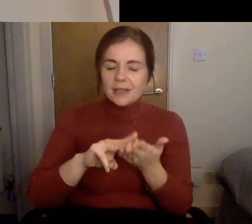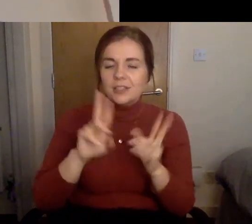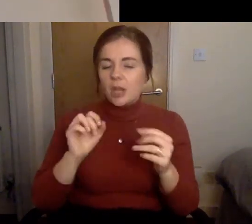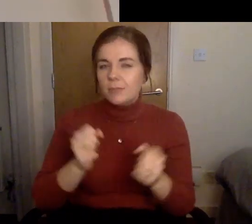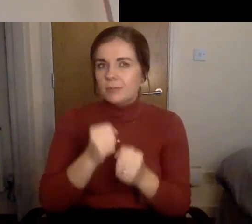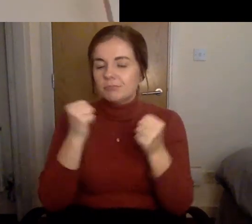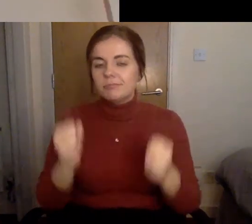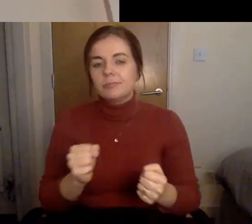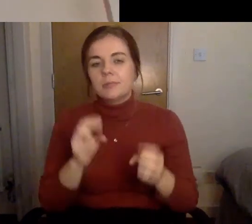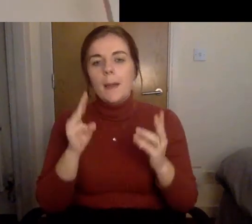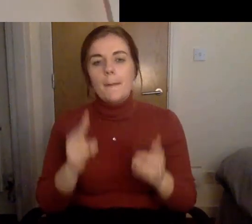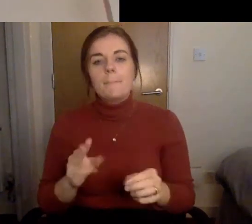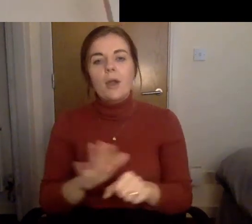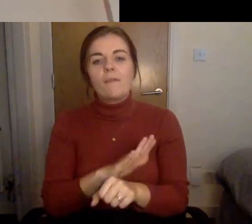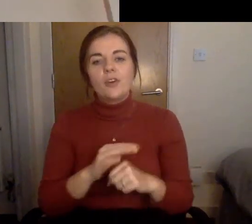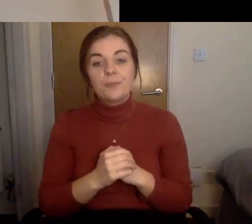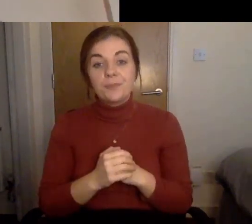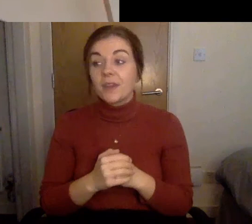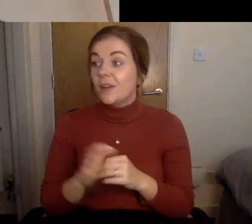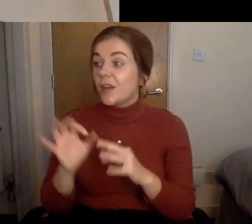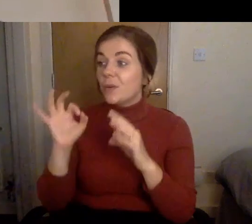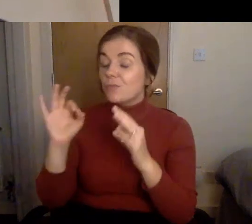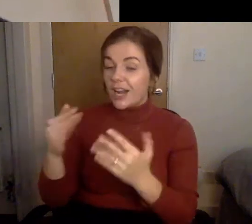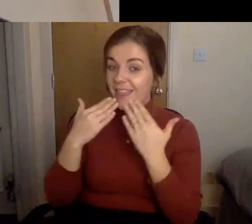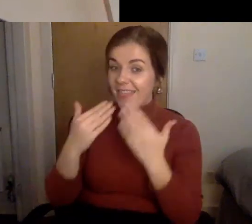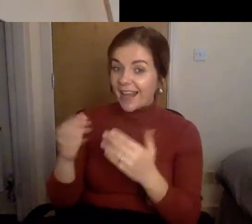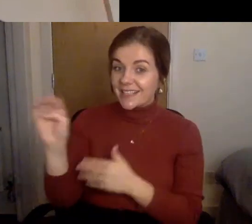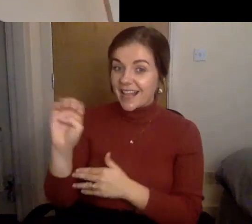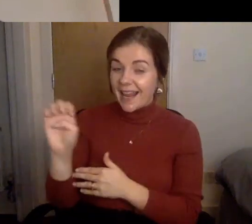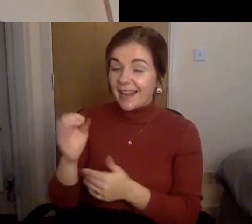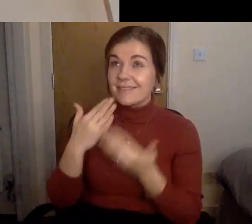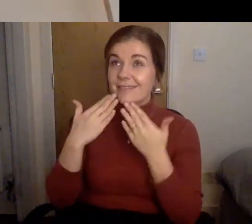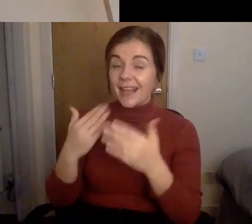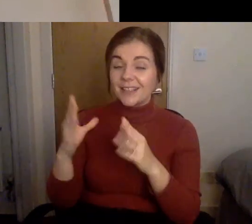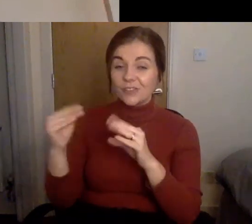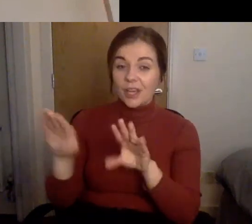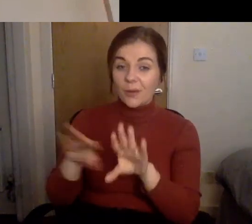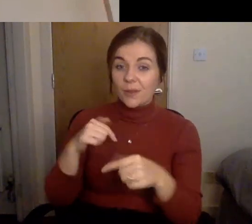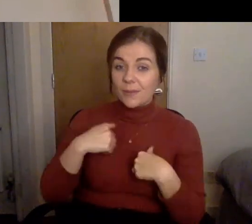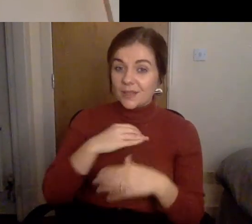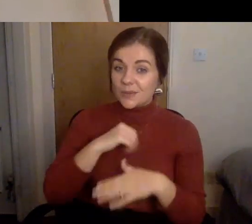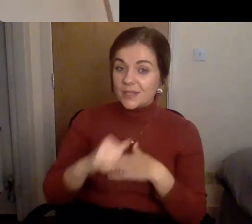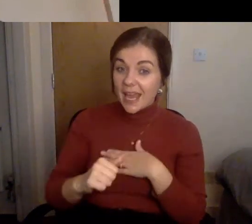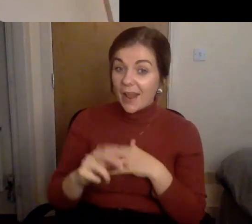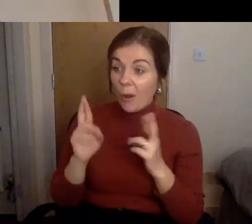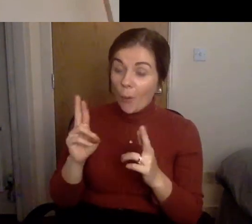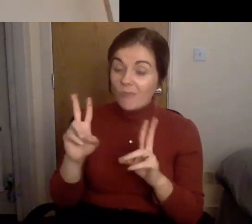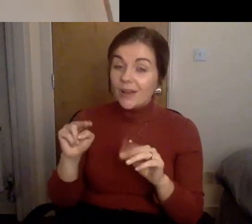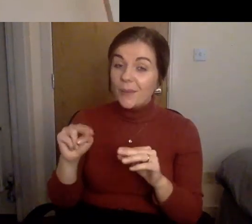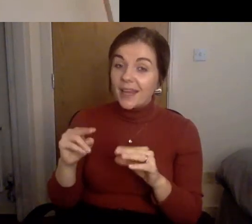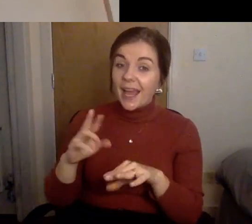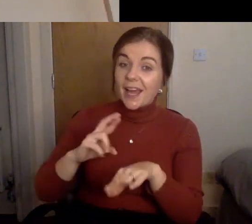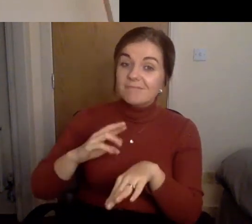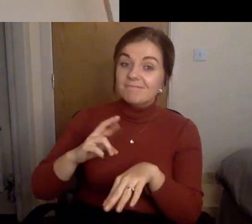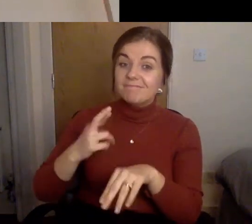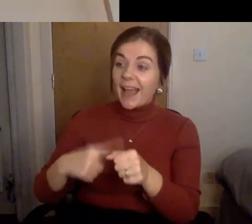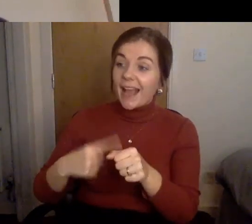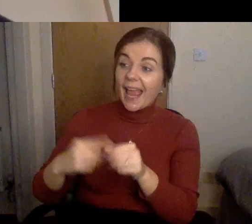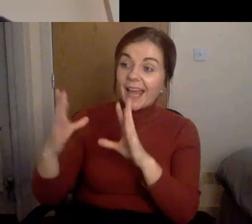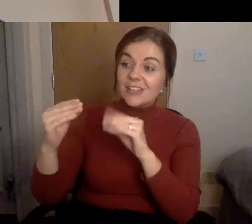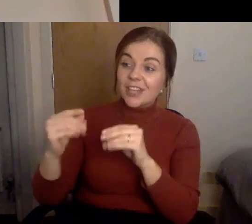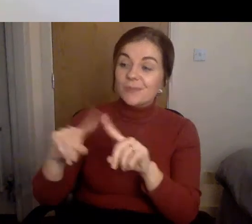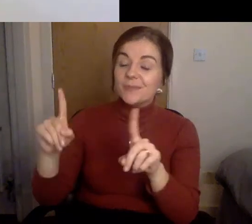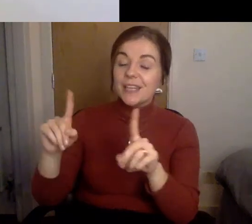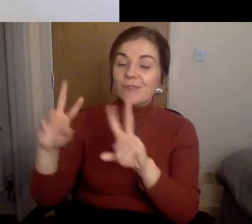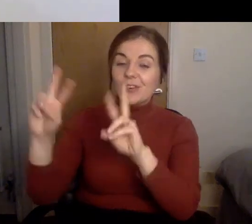Brilliant. That's brilliant, Elaine. Thanks so much. And look, thanks so much for chatting with me today. And look, sure, hopefully we might be able to have a chat in the future again about maybe a different